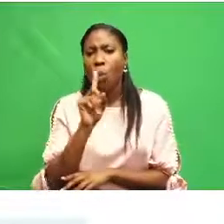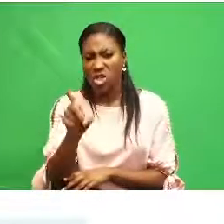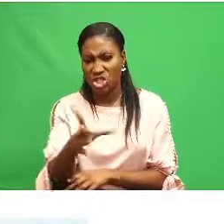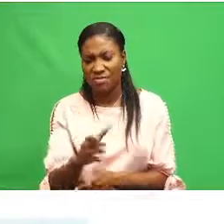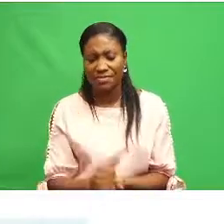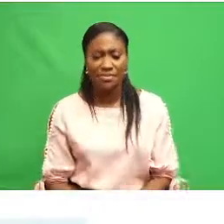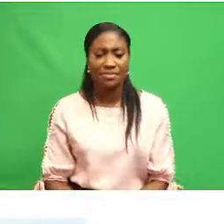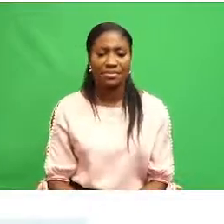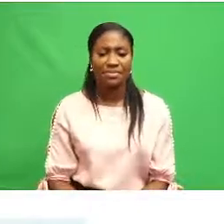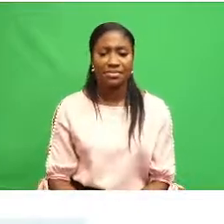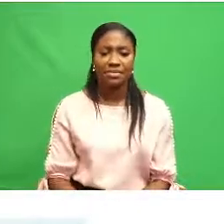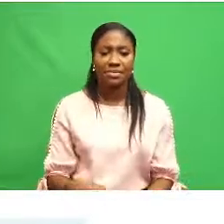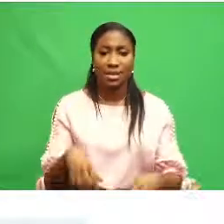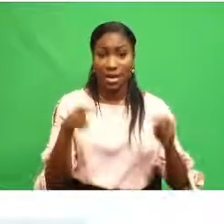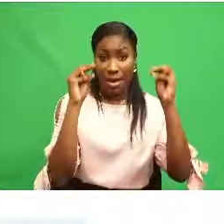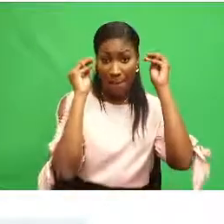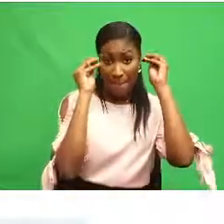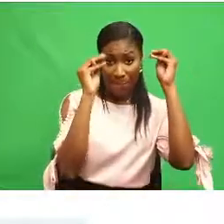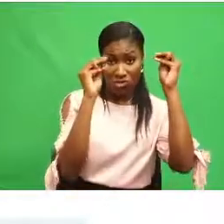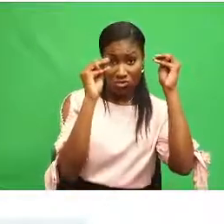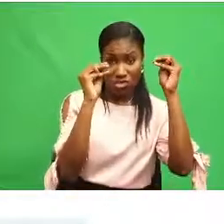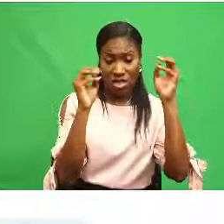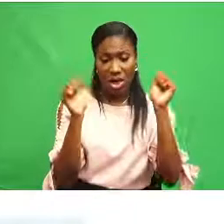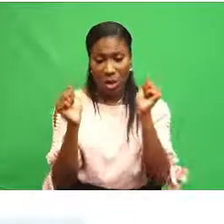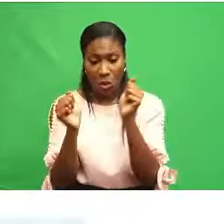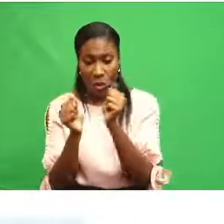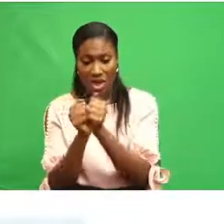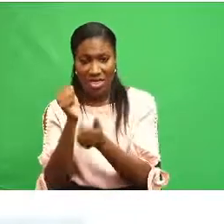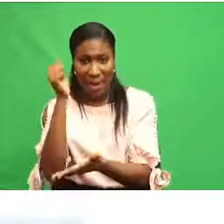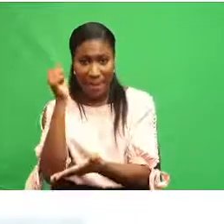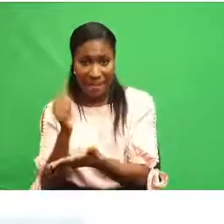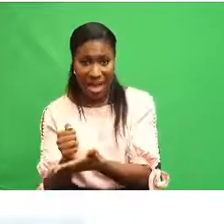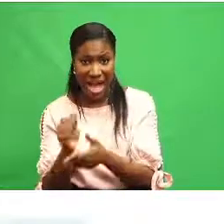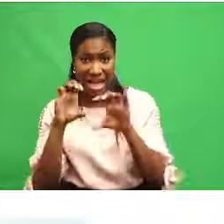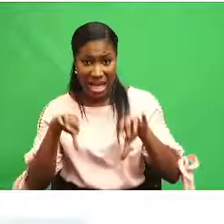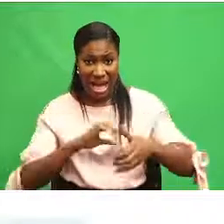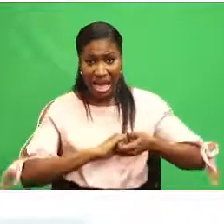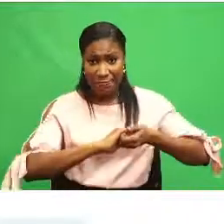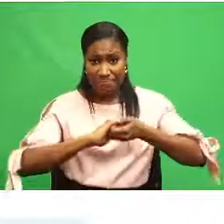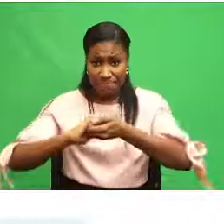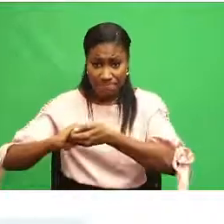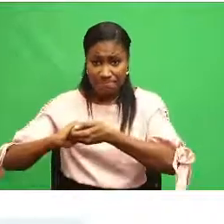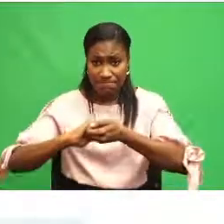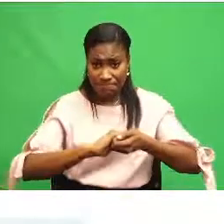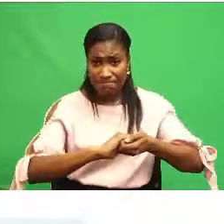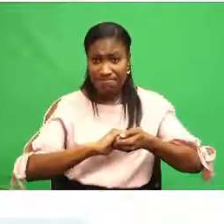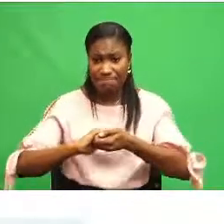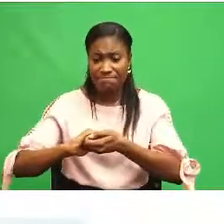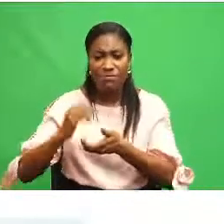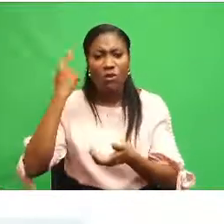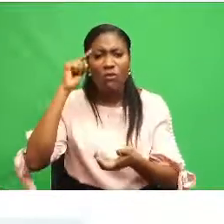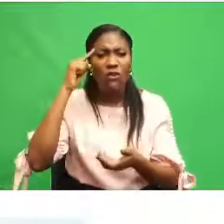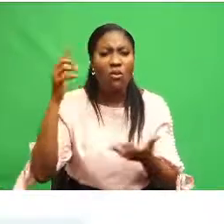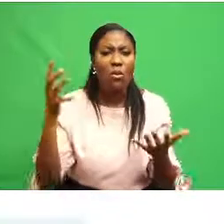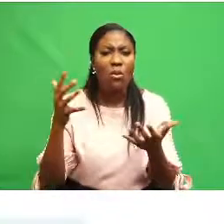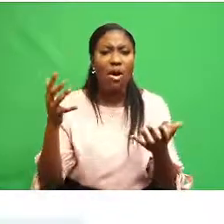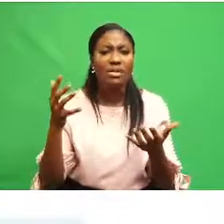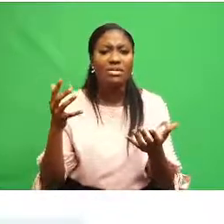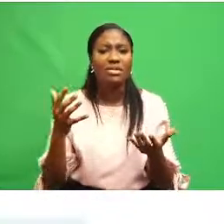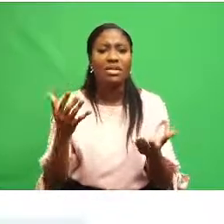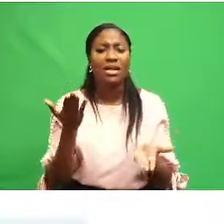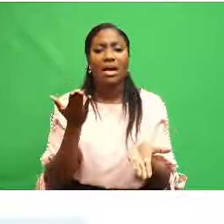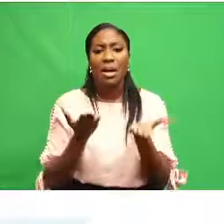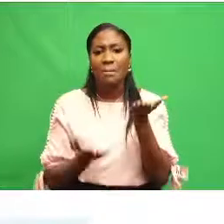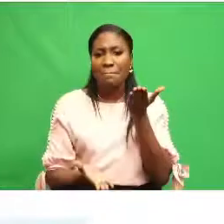Could the ministry work along with the banks for the older persons to have beneficiary instead of a